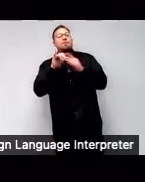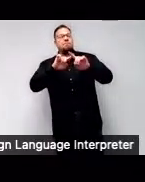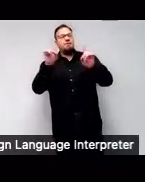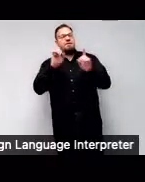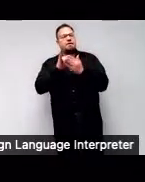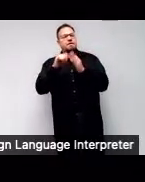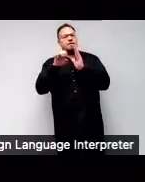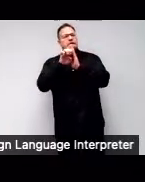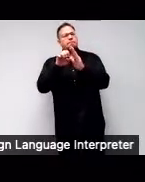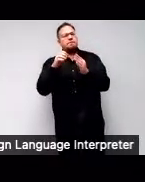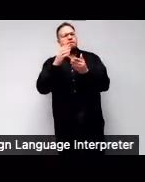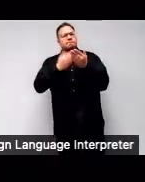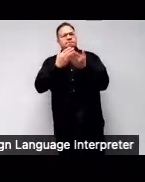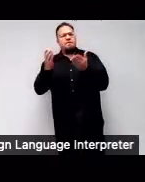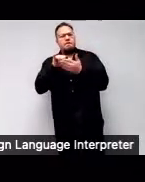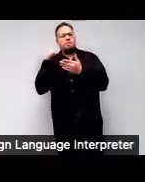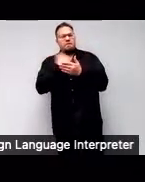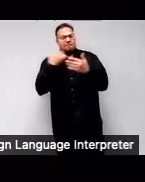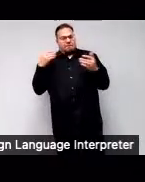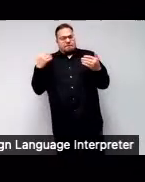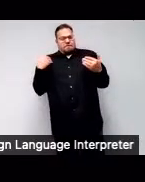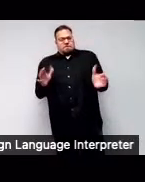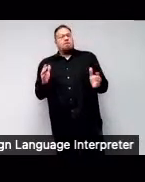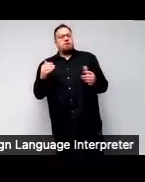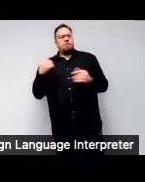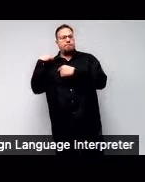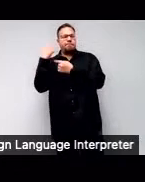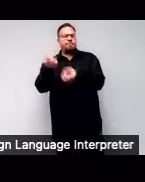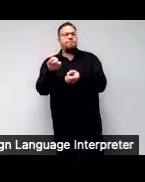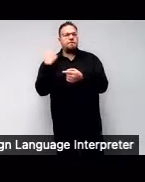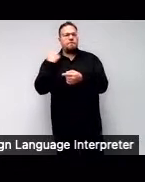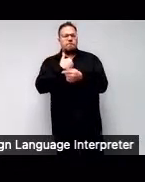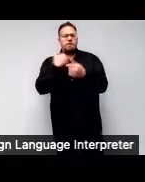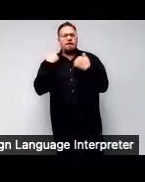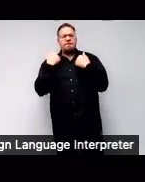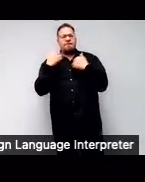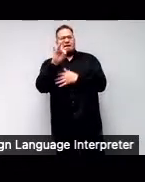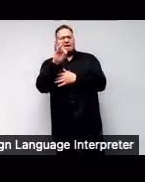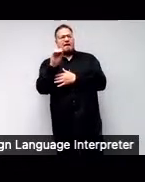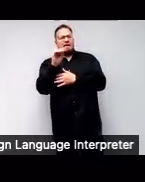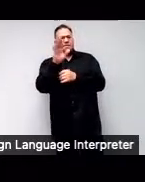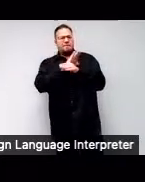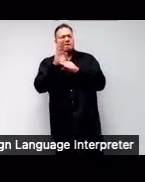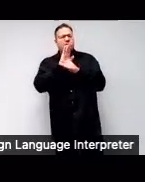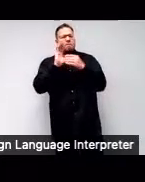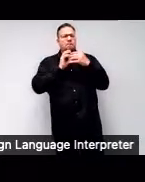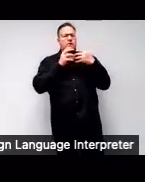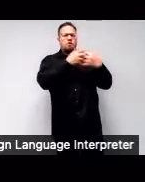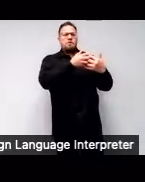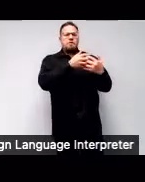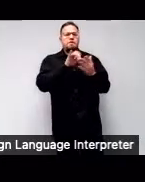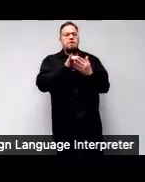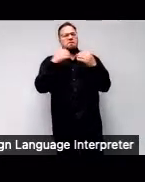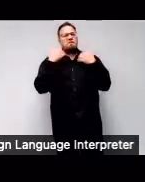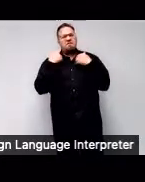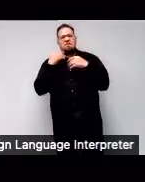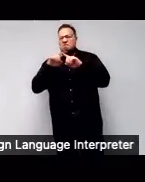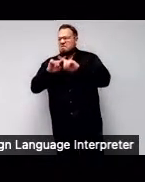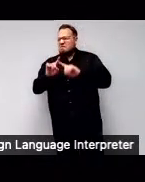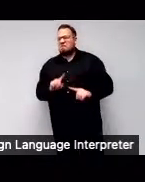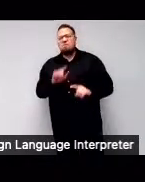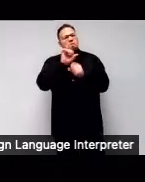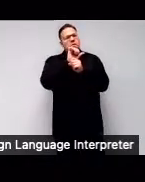examples of just some of the things that we've done. We have right now about 80 business partners that help host various work sites,